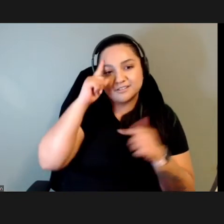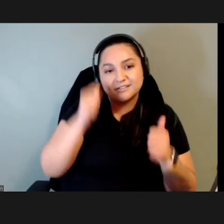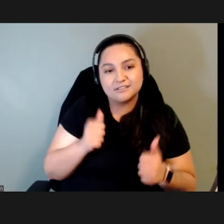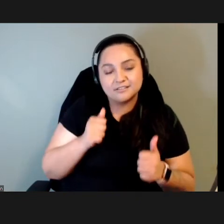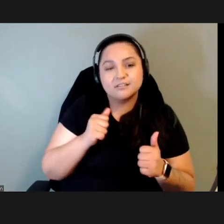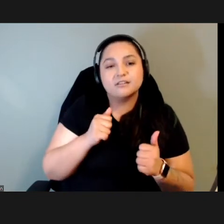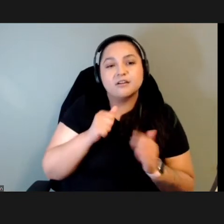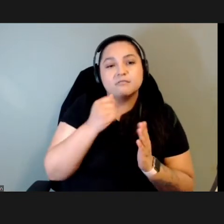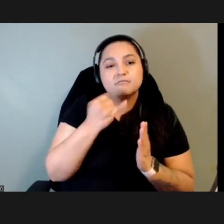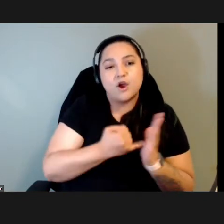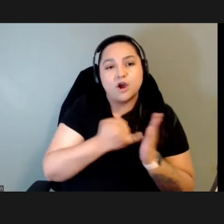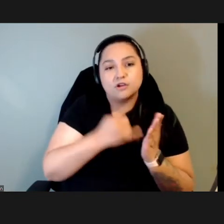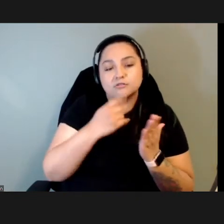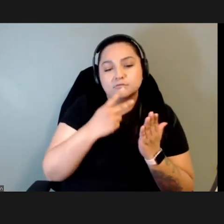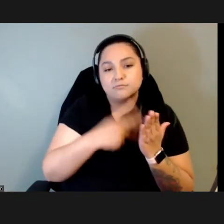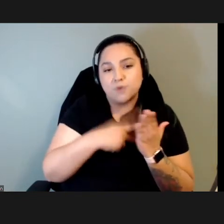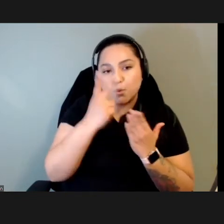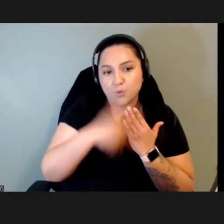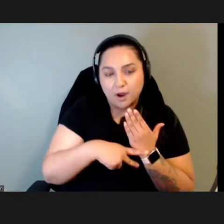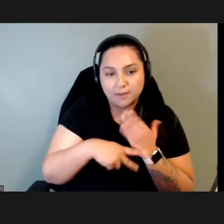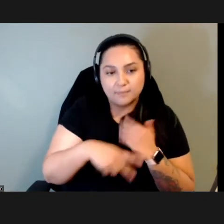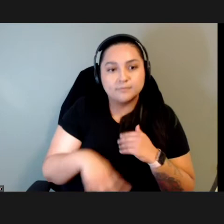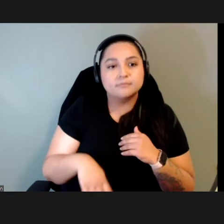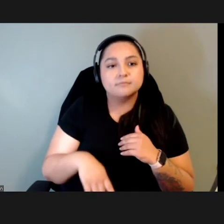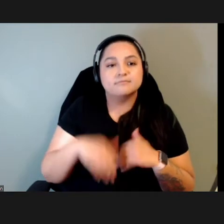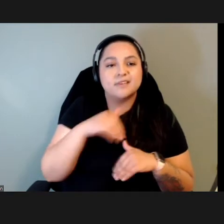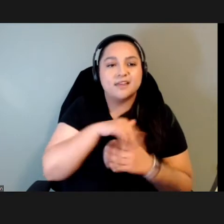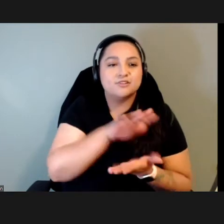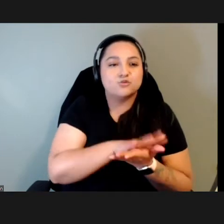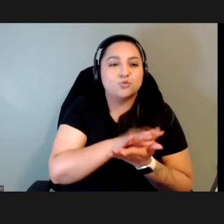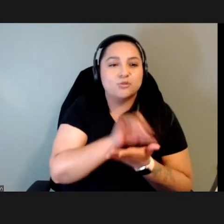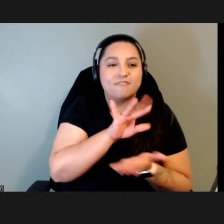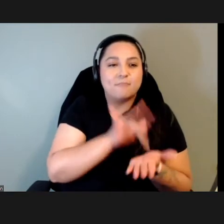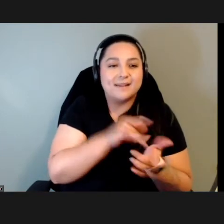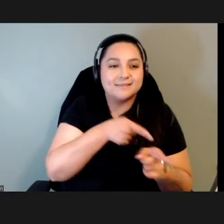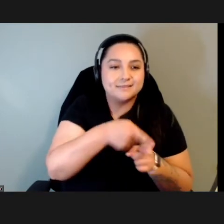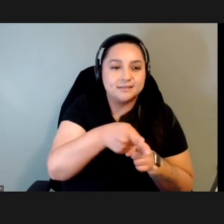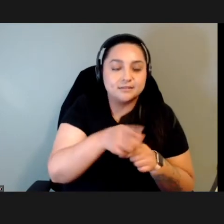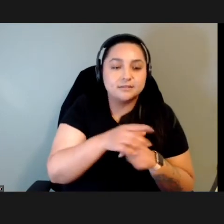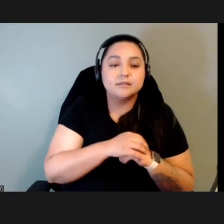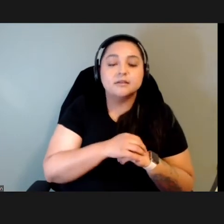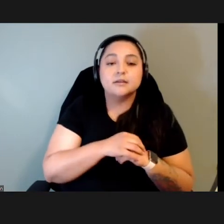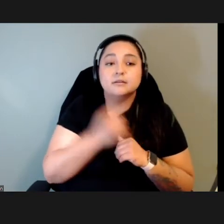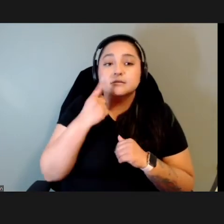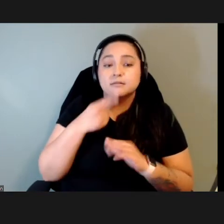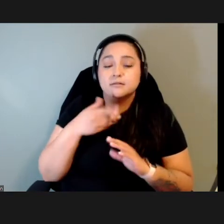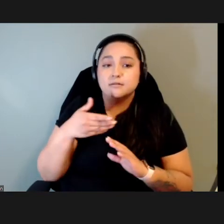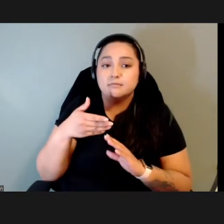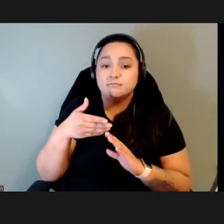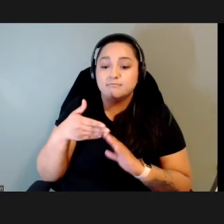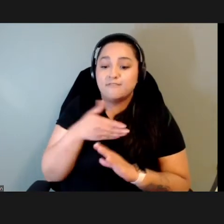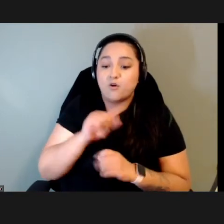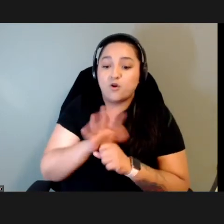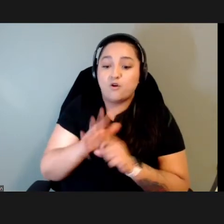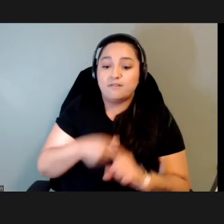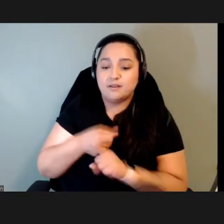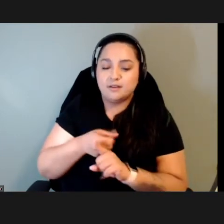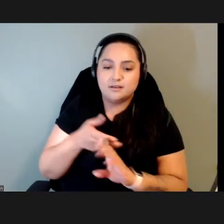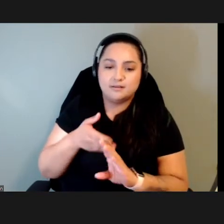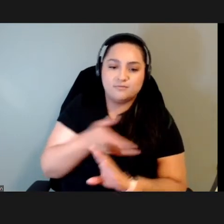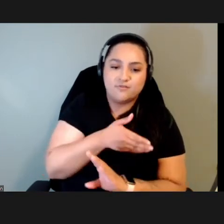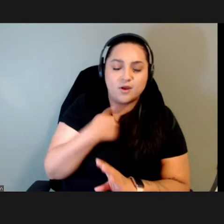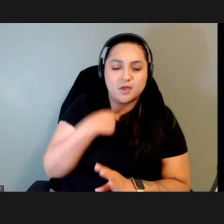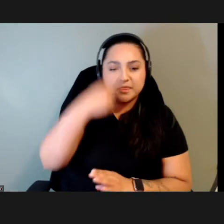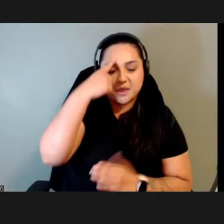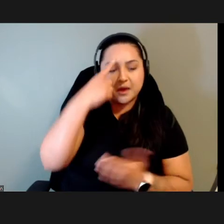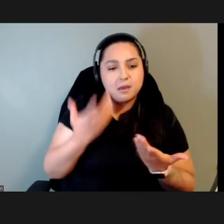Medicine. But when the pandemic began, I asked myself, what can I do to help in this moment